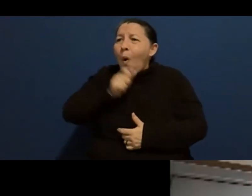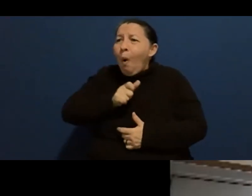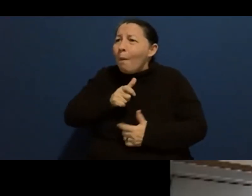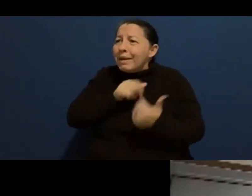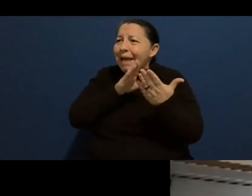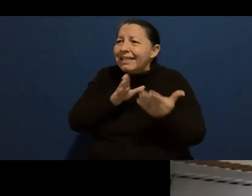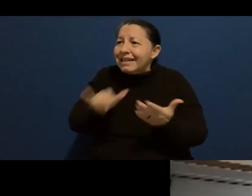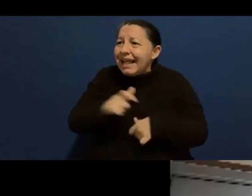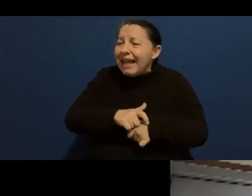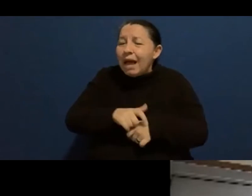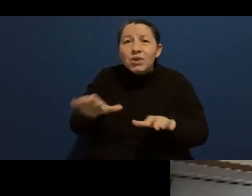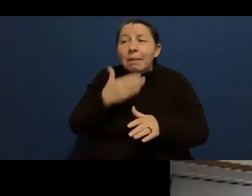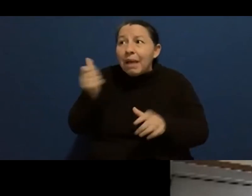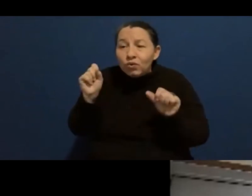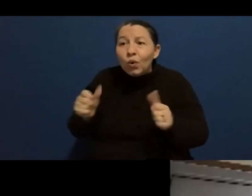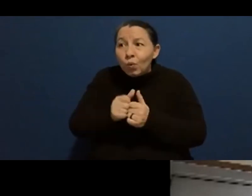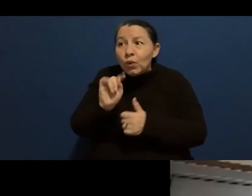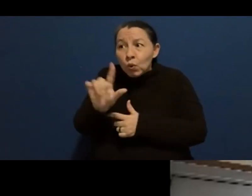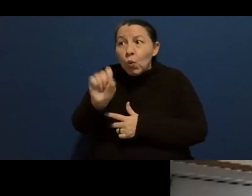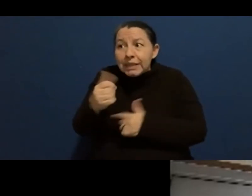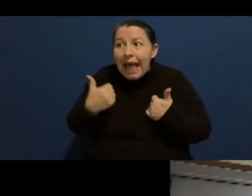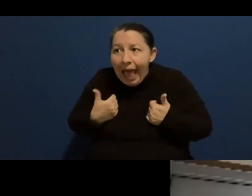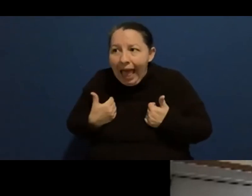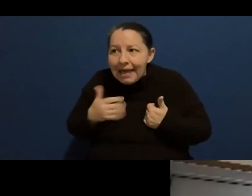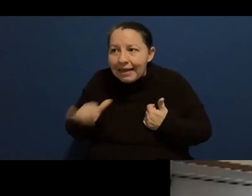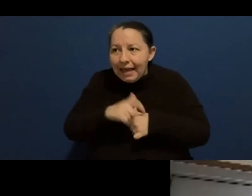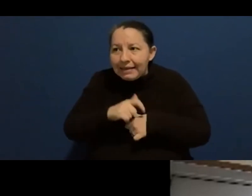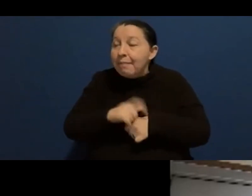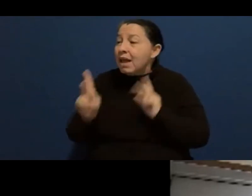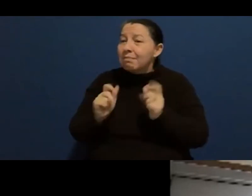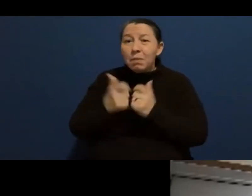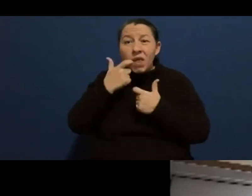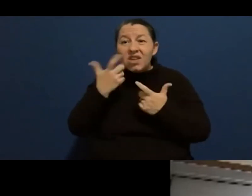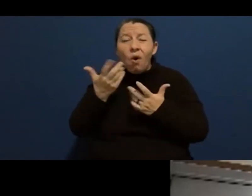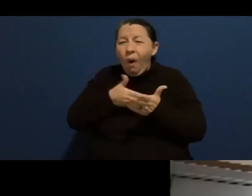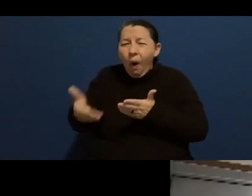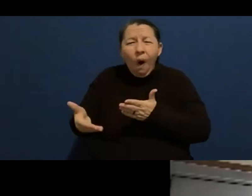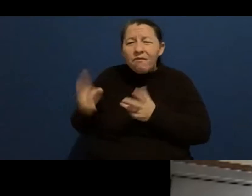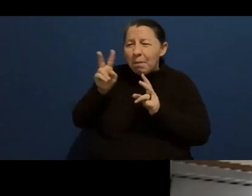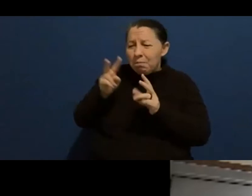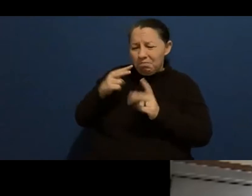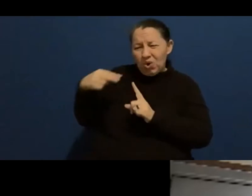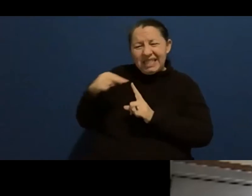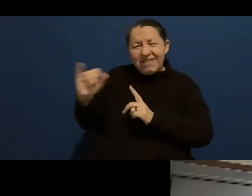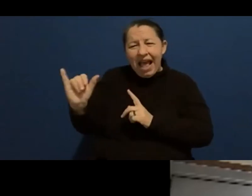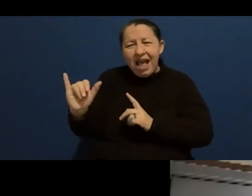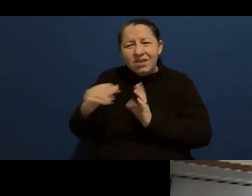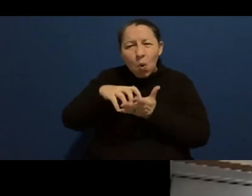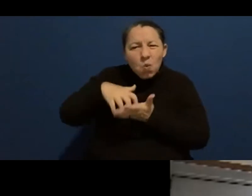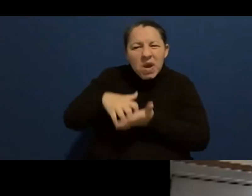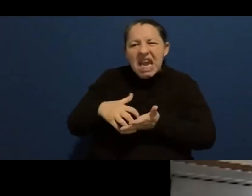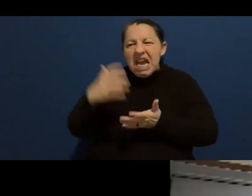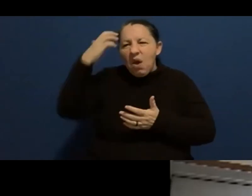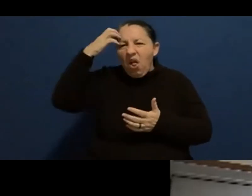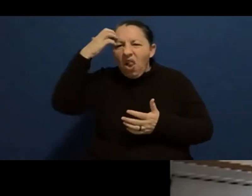that you had. And people with addictions are often viewed as weak, or that they don't love their family enough, or they're